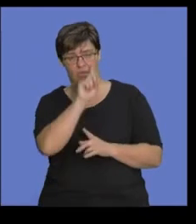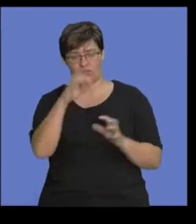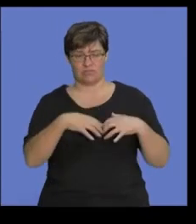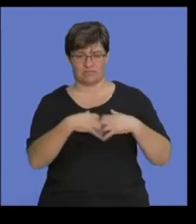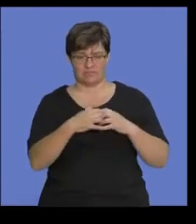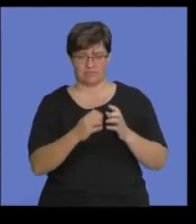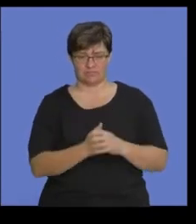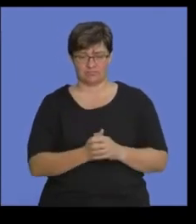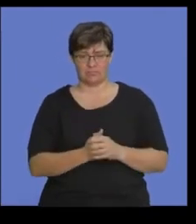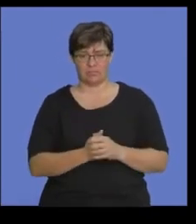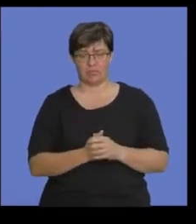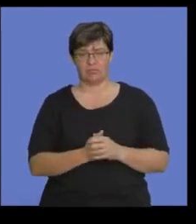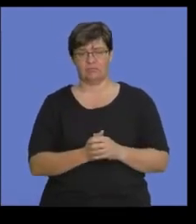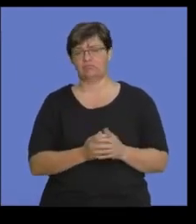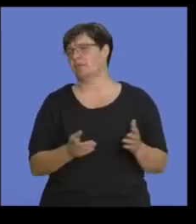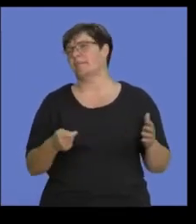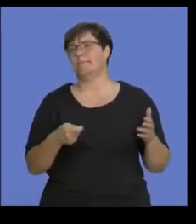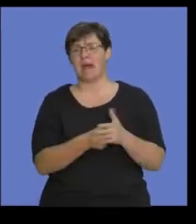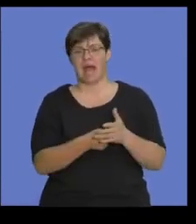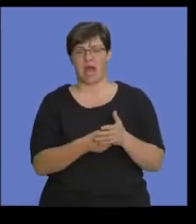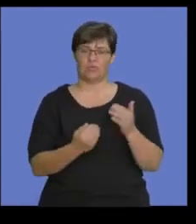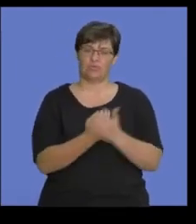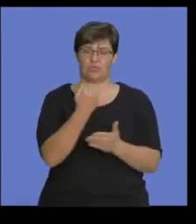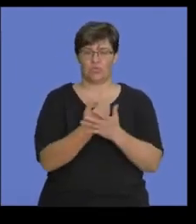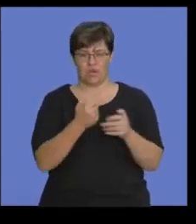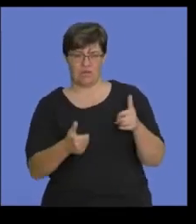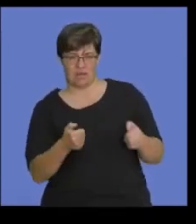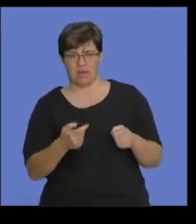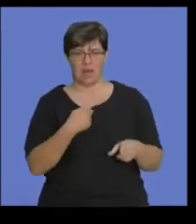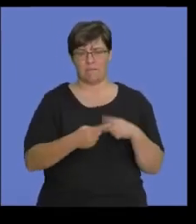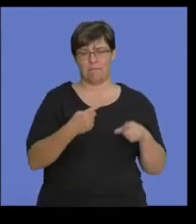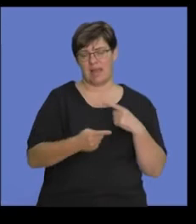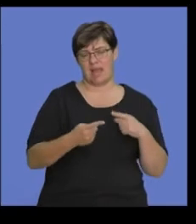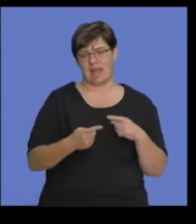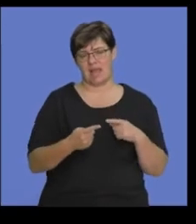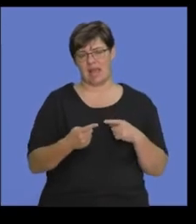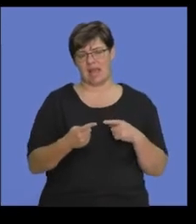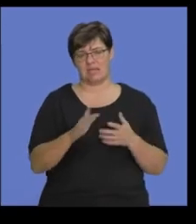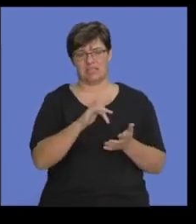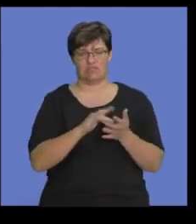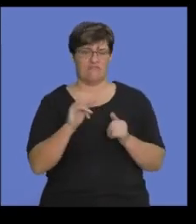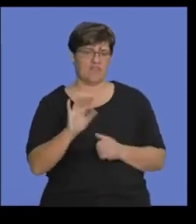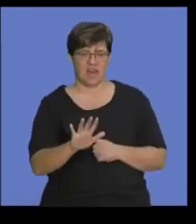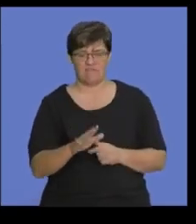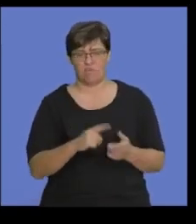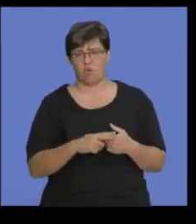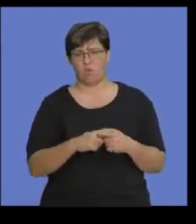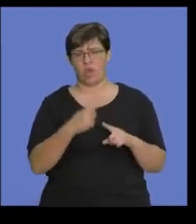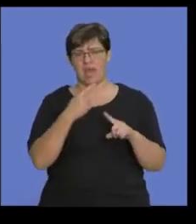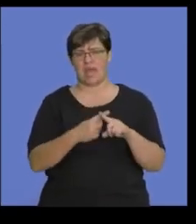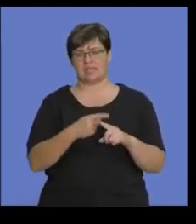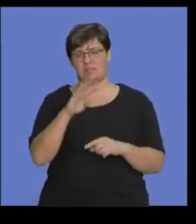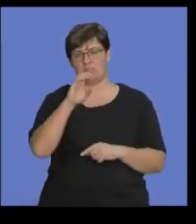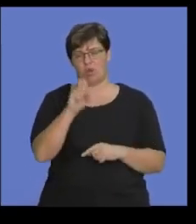a question. Now, you buy a new console, right? Let's say a PlayStation 5 or